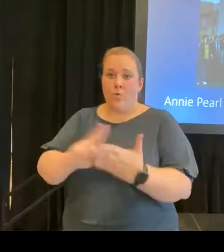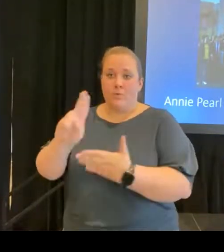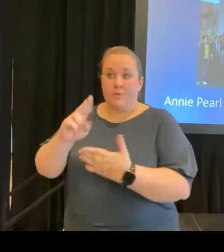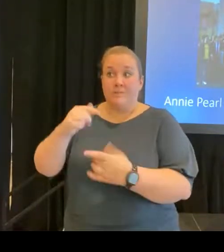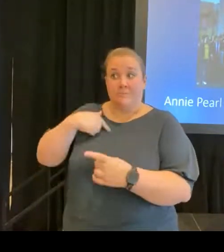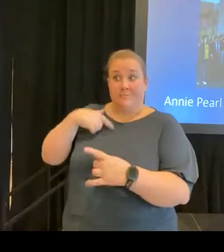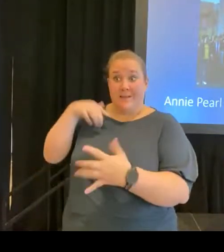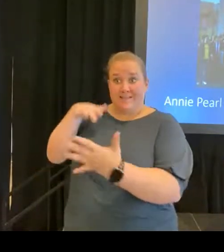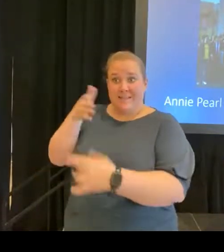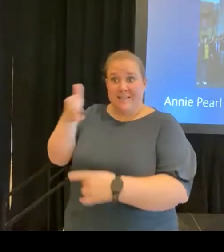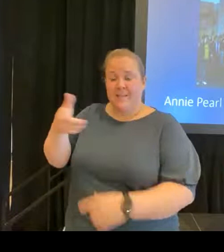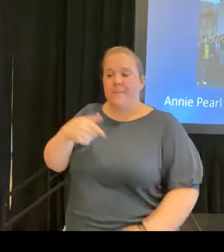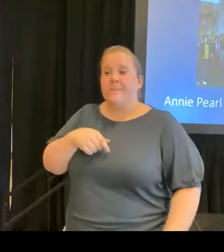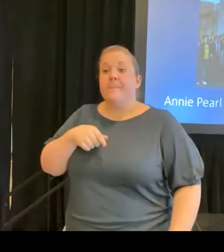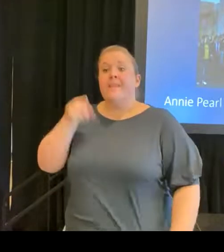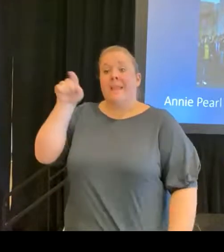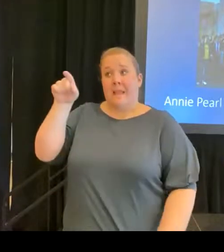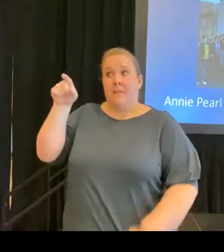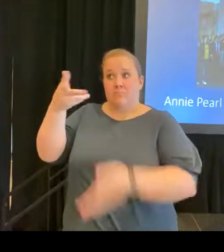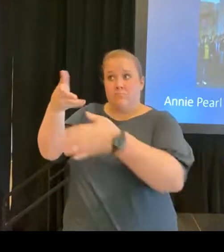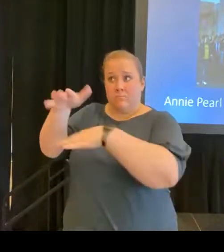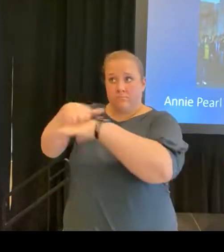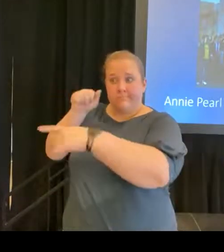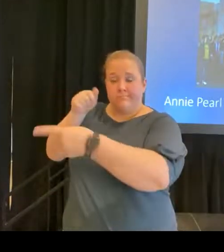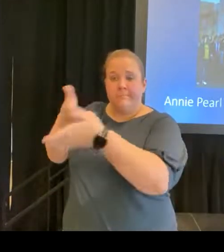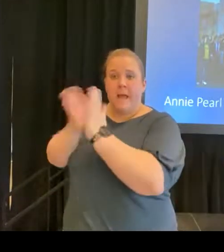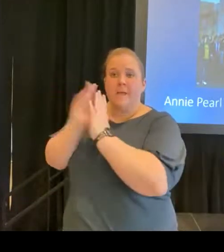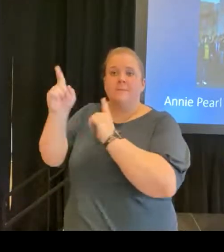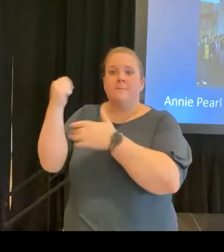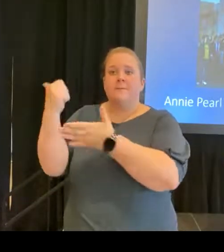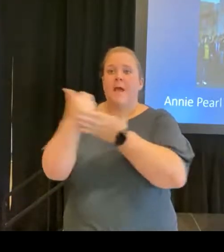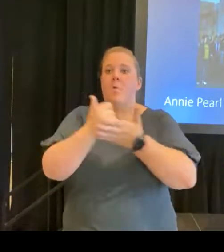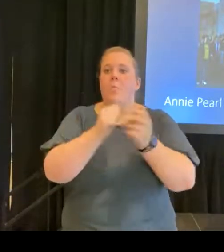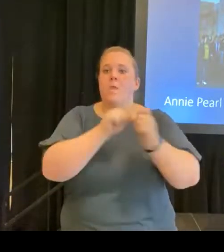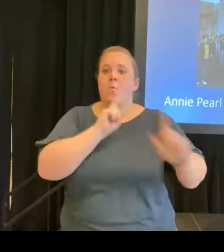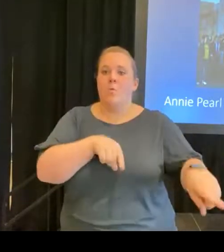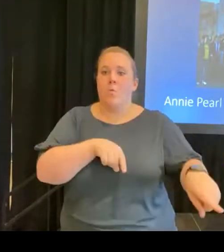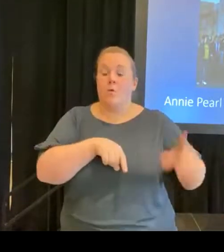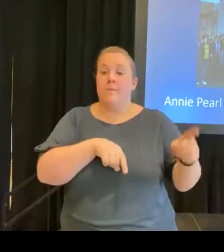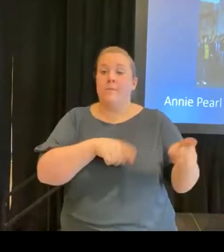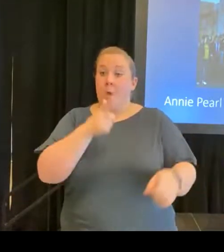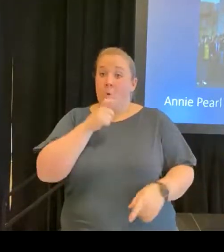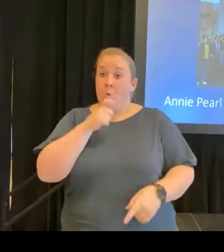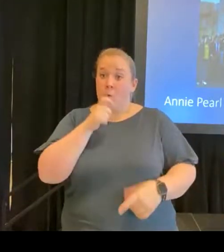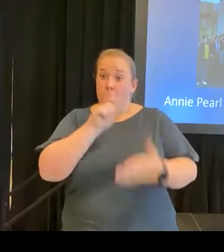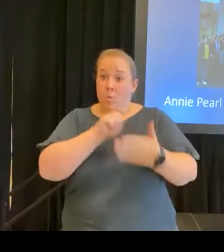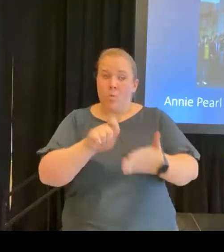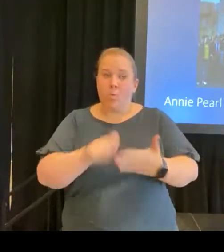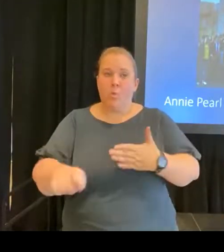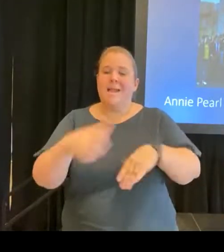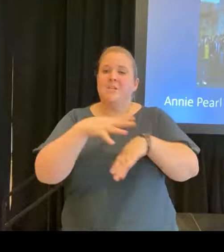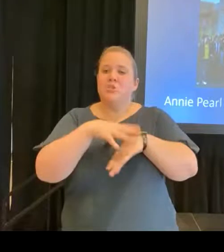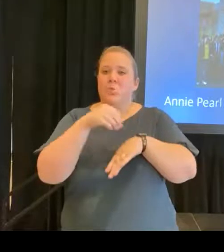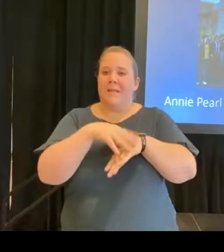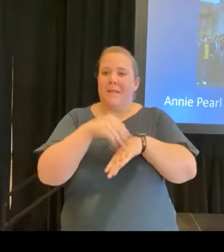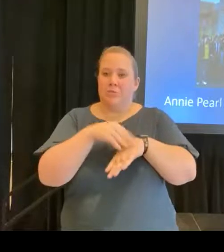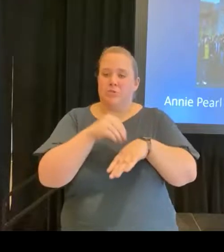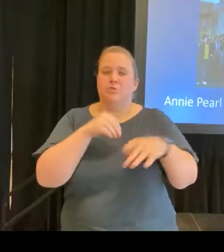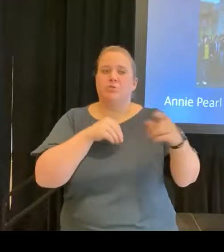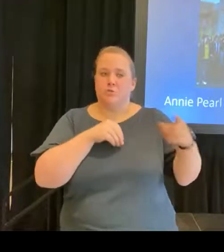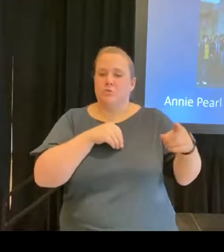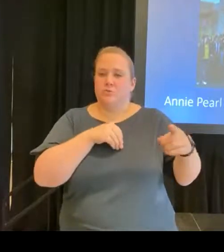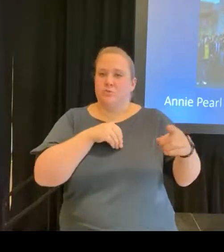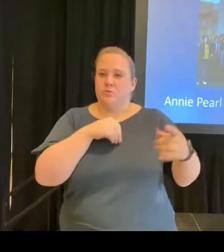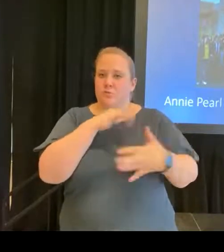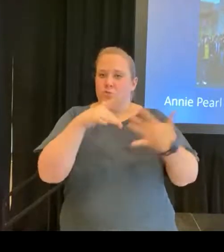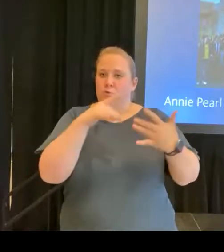commissioned to help out with a report that was written by a Swedish social thinker by the name of Gunnar Myrdal. And Myrdal